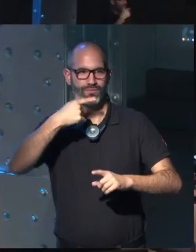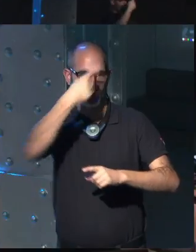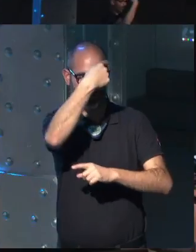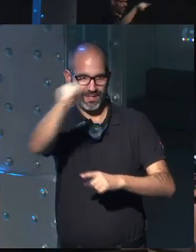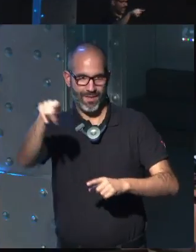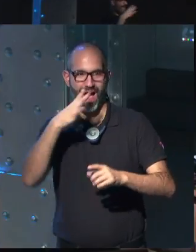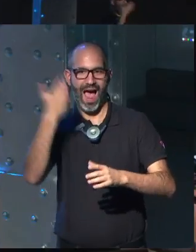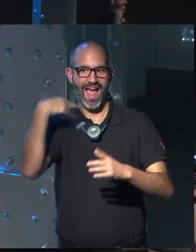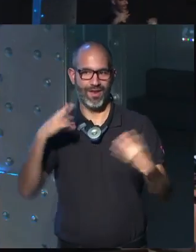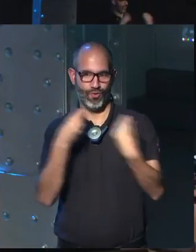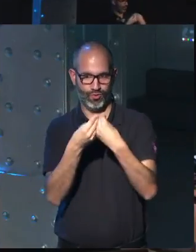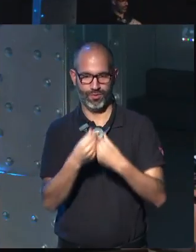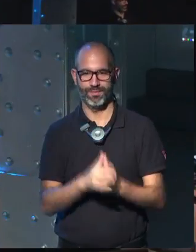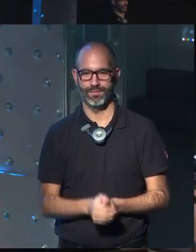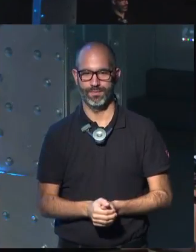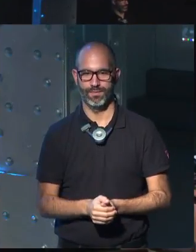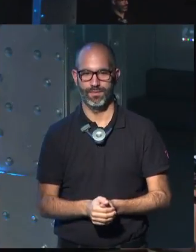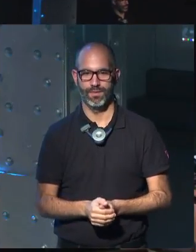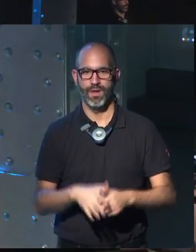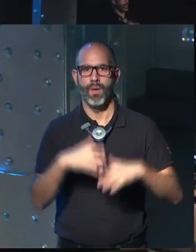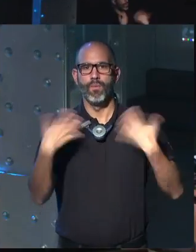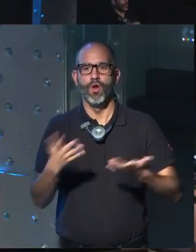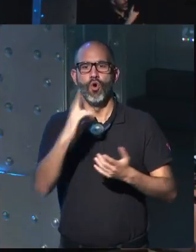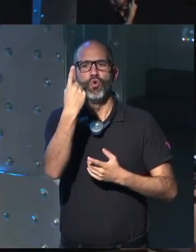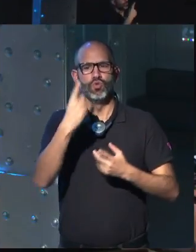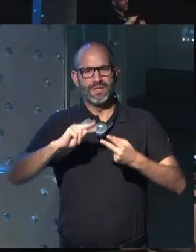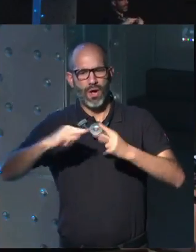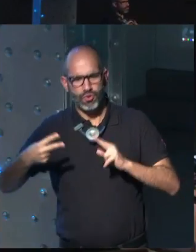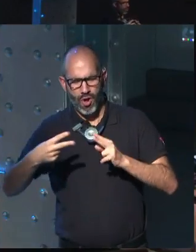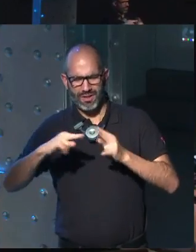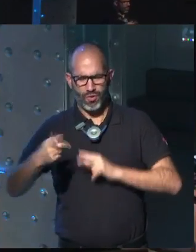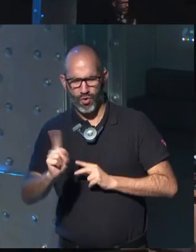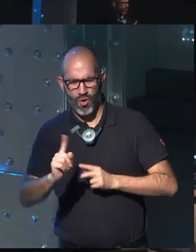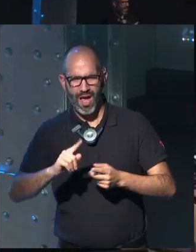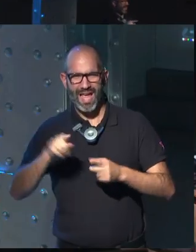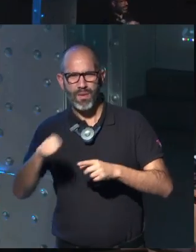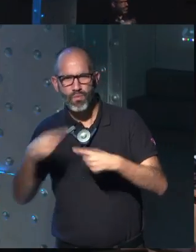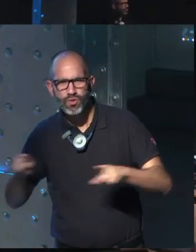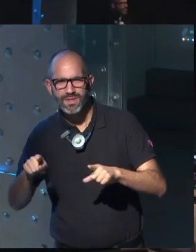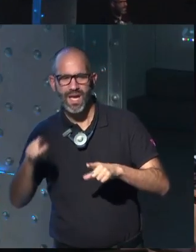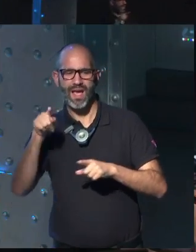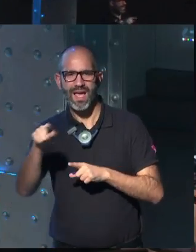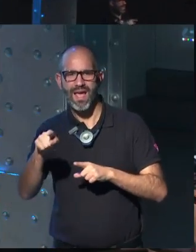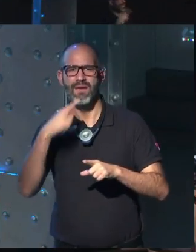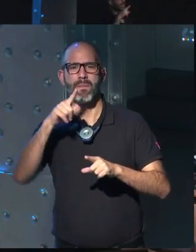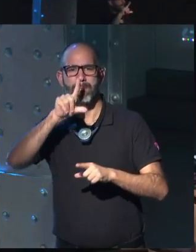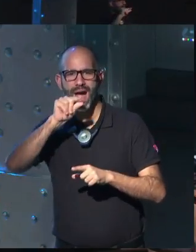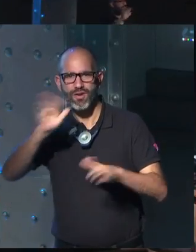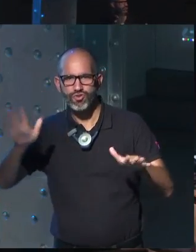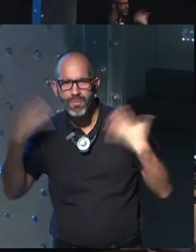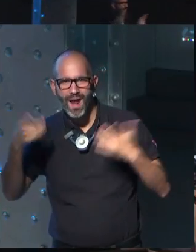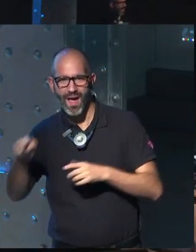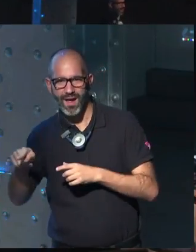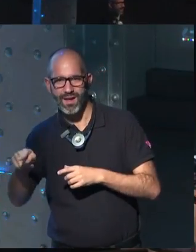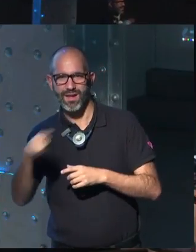about world music. I was with them just yesterday. And a translator, another translator, who's a musical producer and a